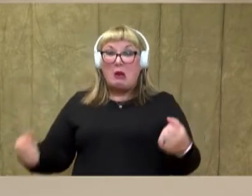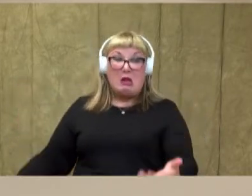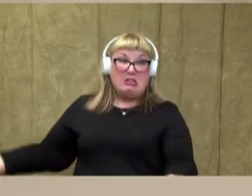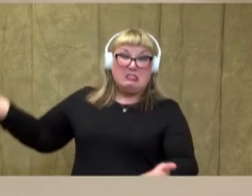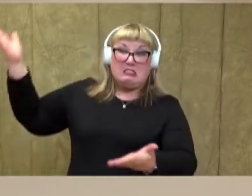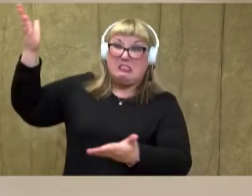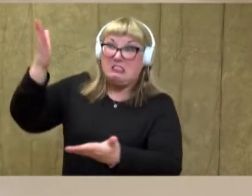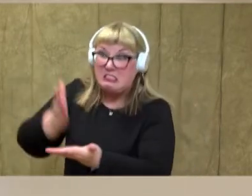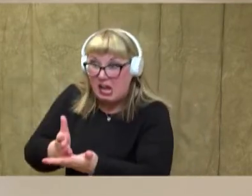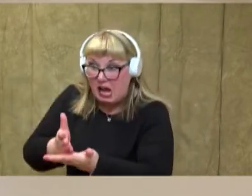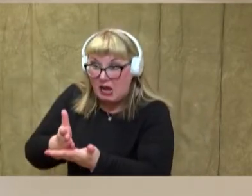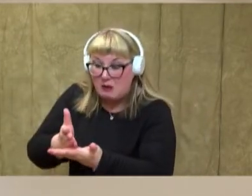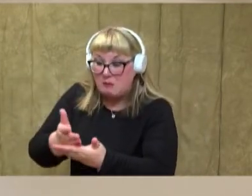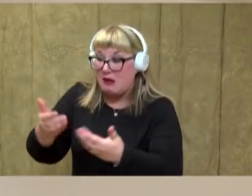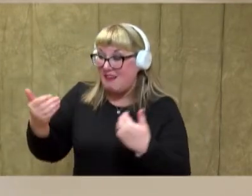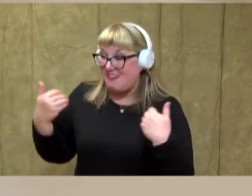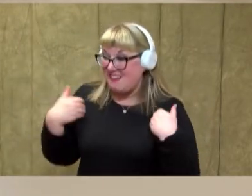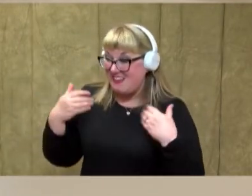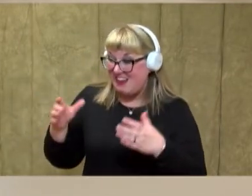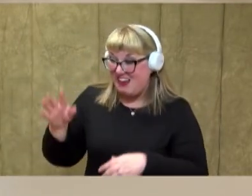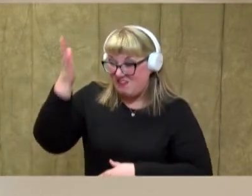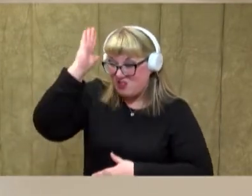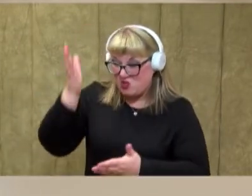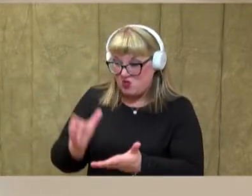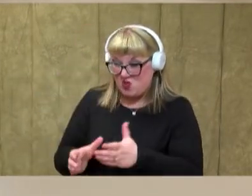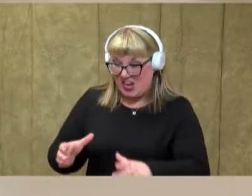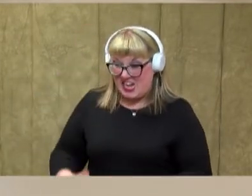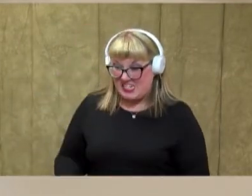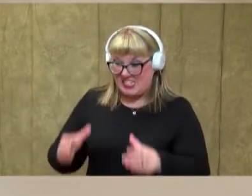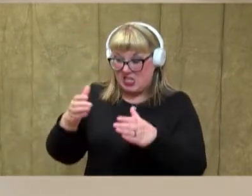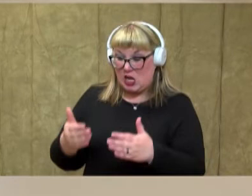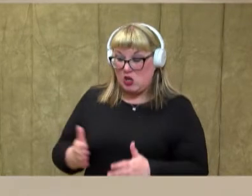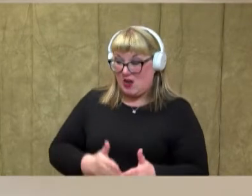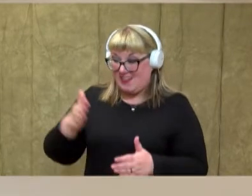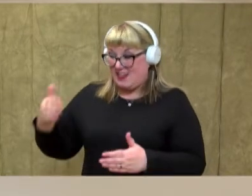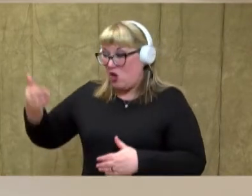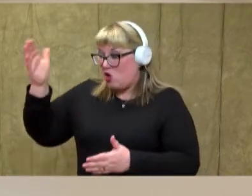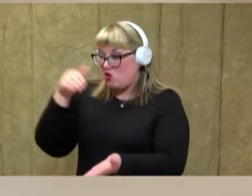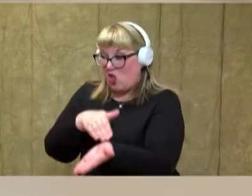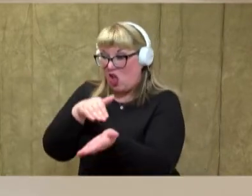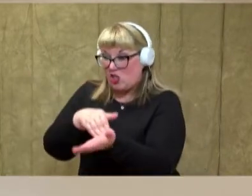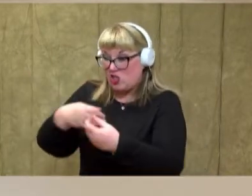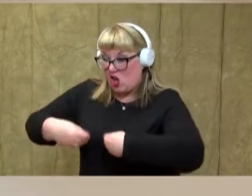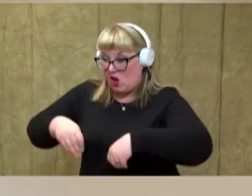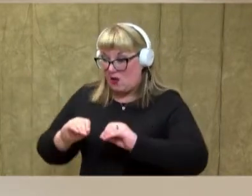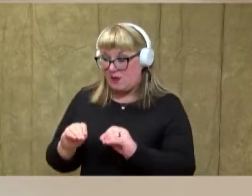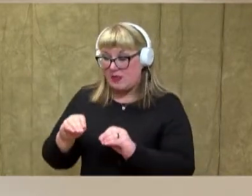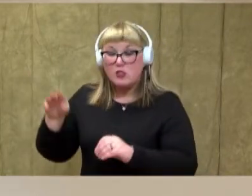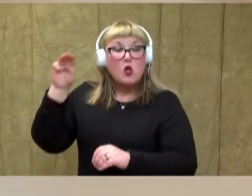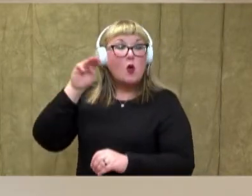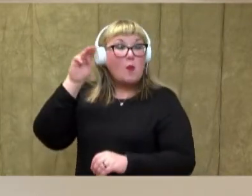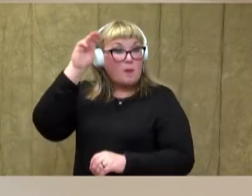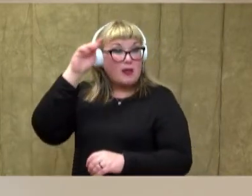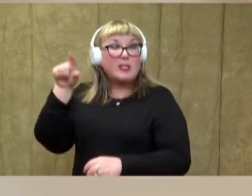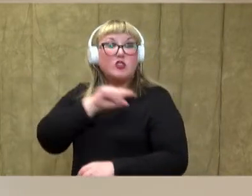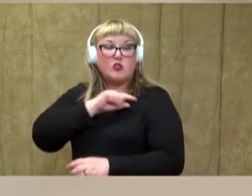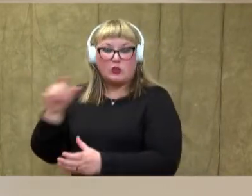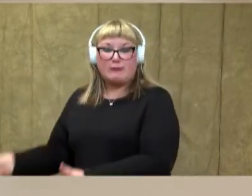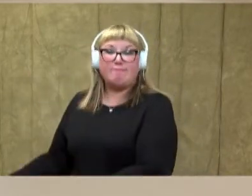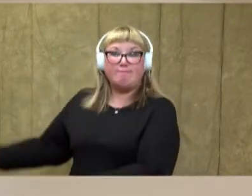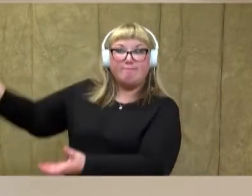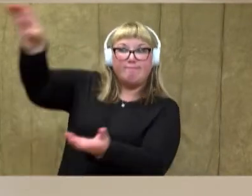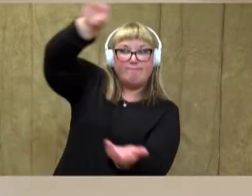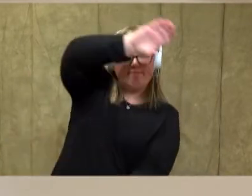Stop! There are trash cans next to the doctor's office. Mr. Gilly empties the cans into the